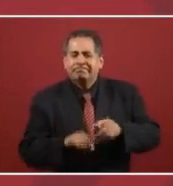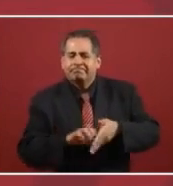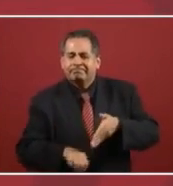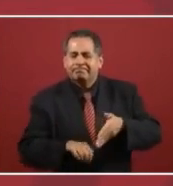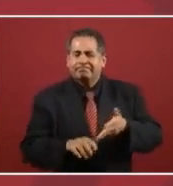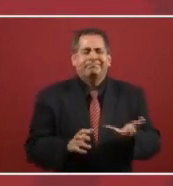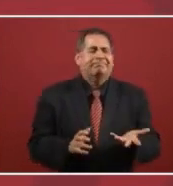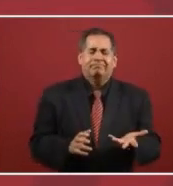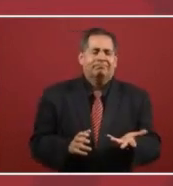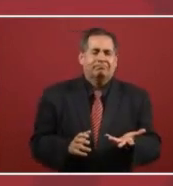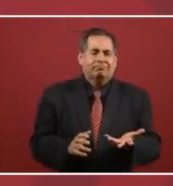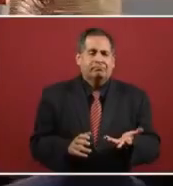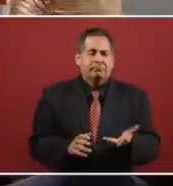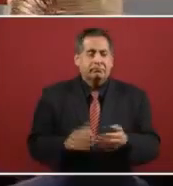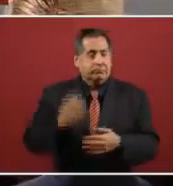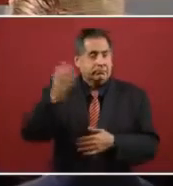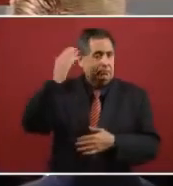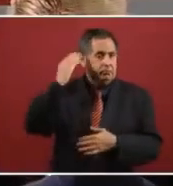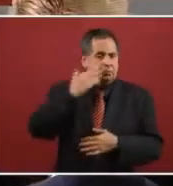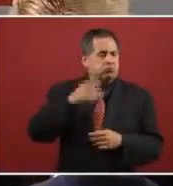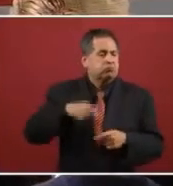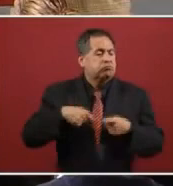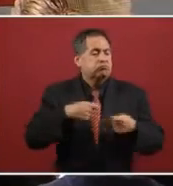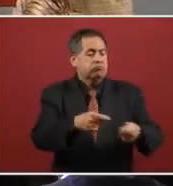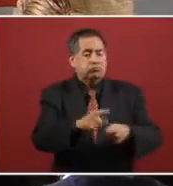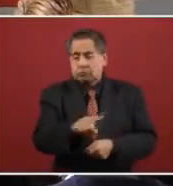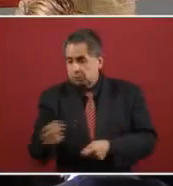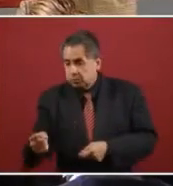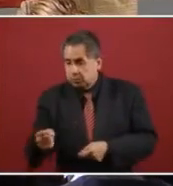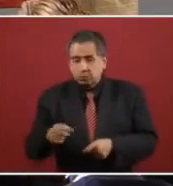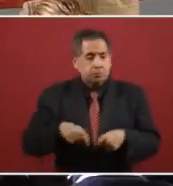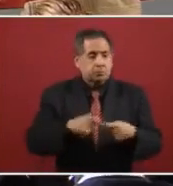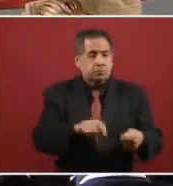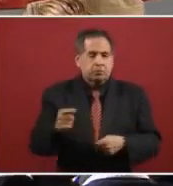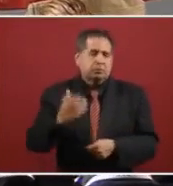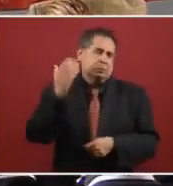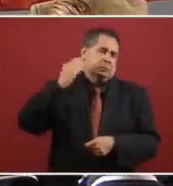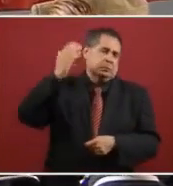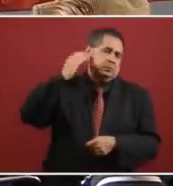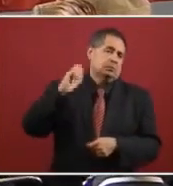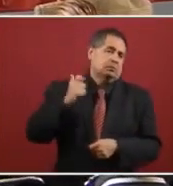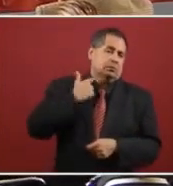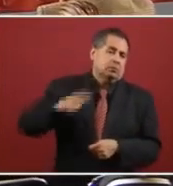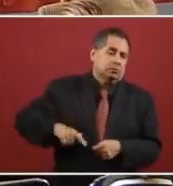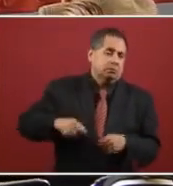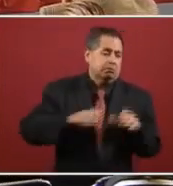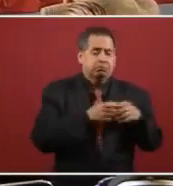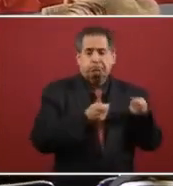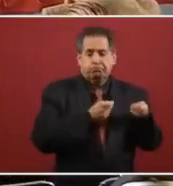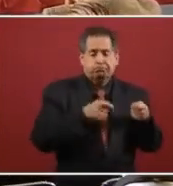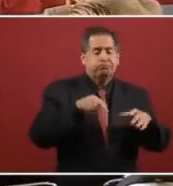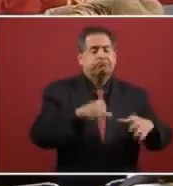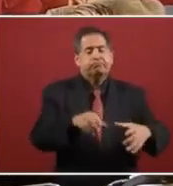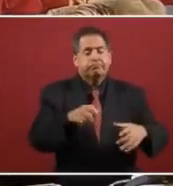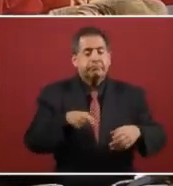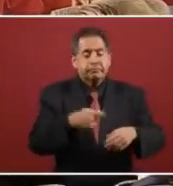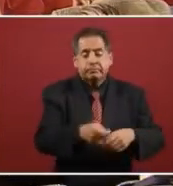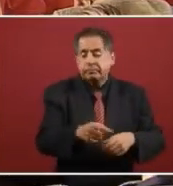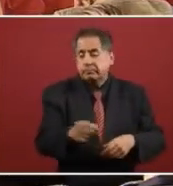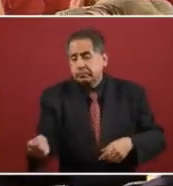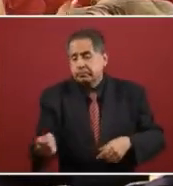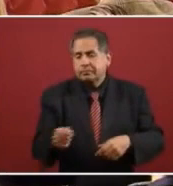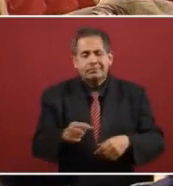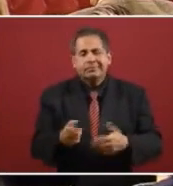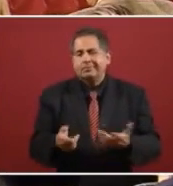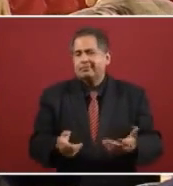It was brought to ruin, this intermediate, in the neoliberal period.